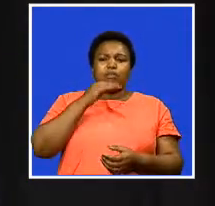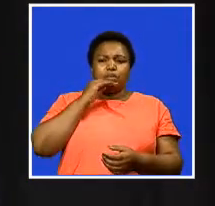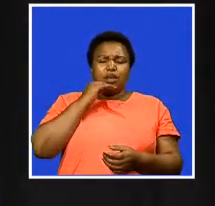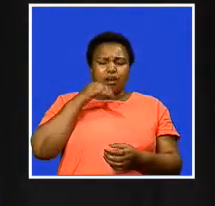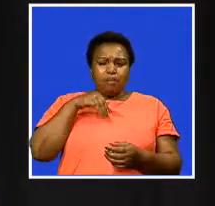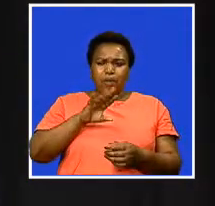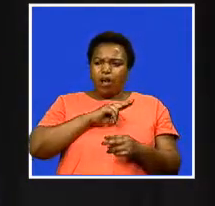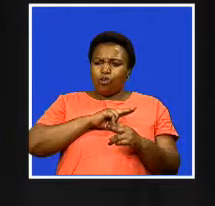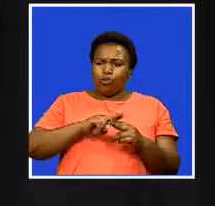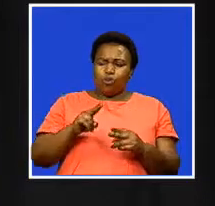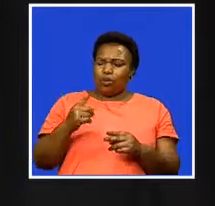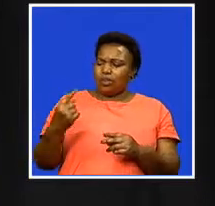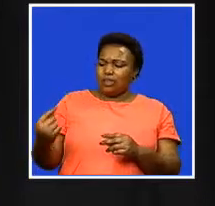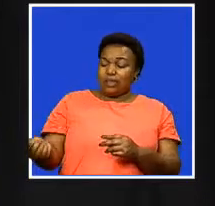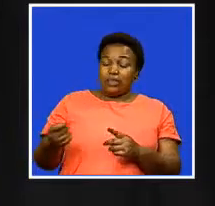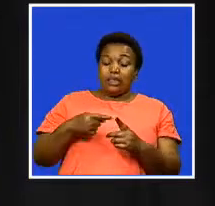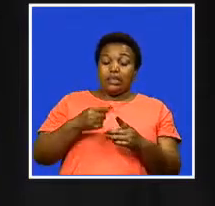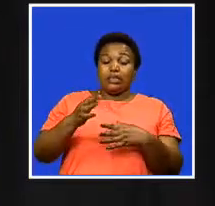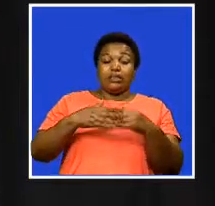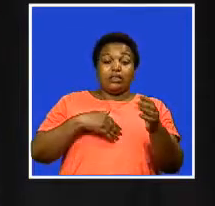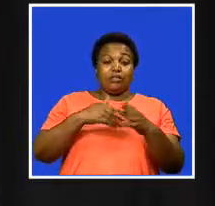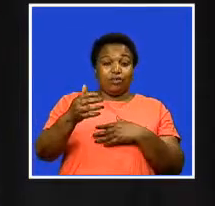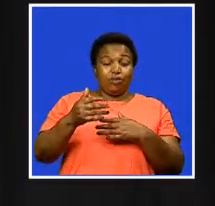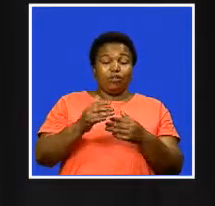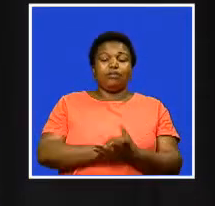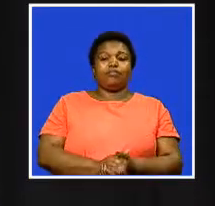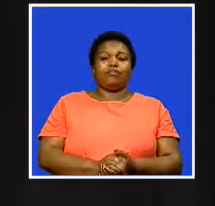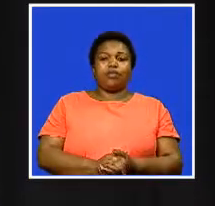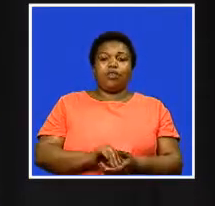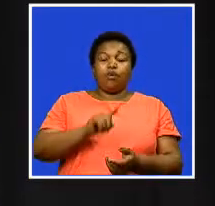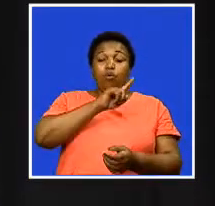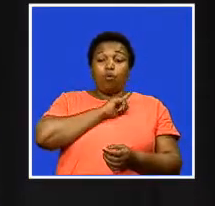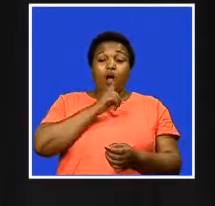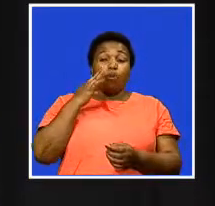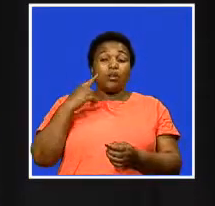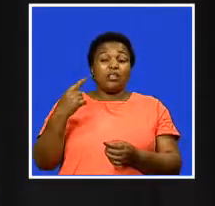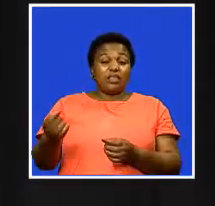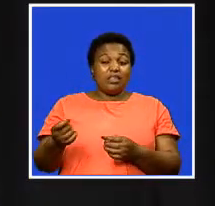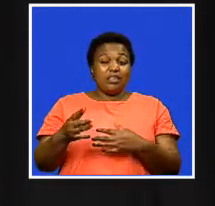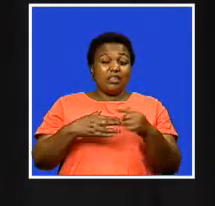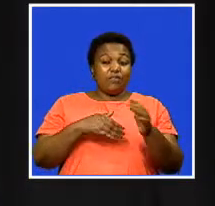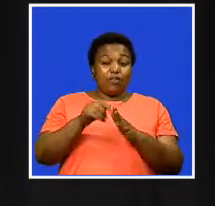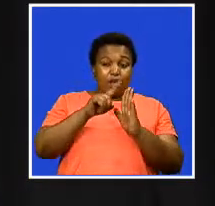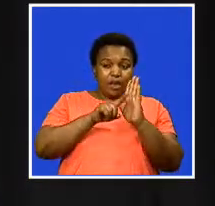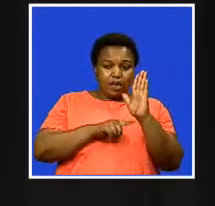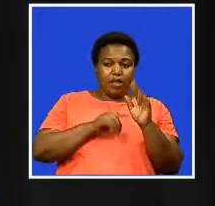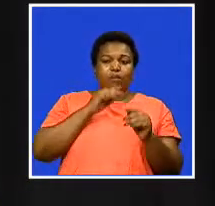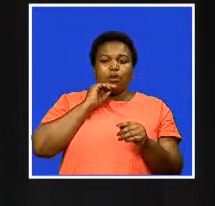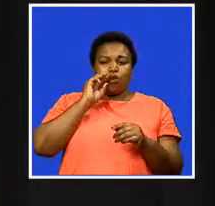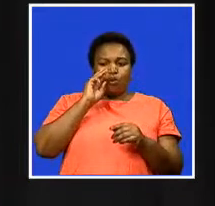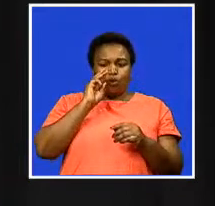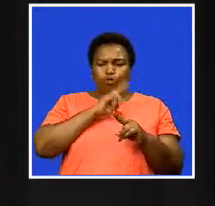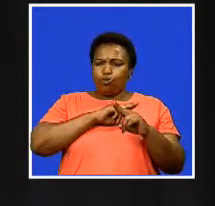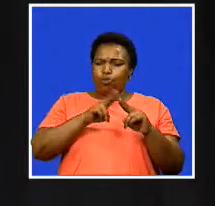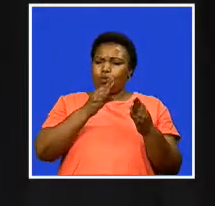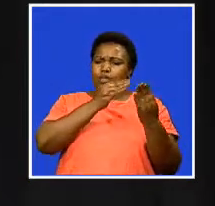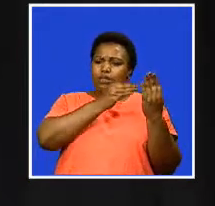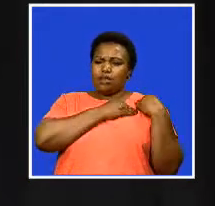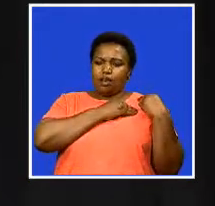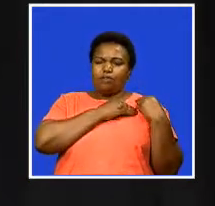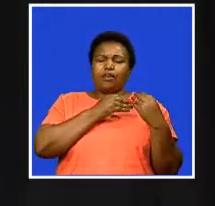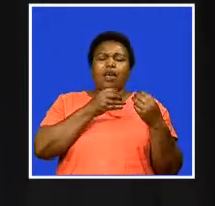kudo singesuki kudo ngoba nasuka kudo akukho safe sidawulimala siluze konke lokube